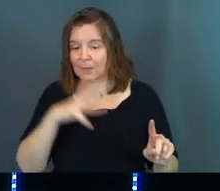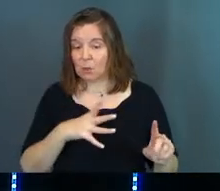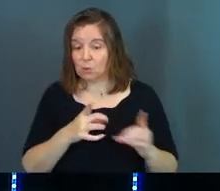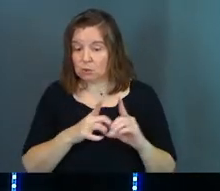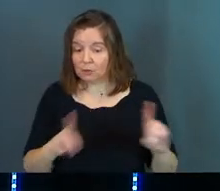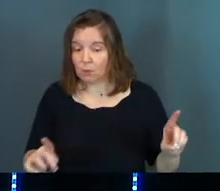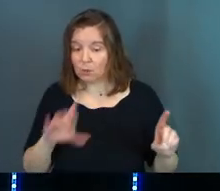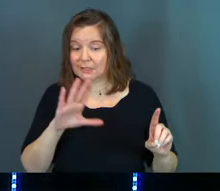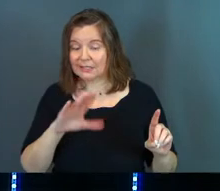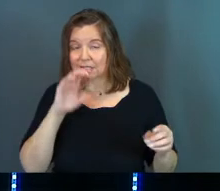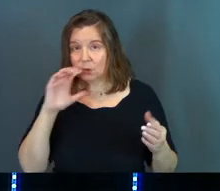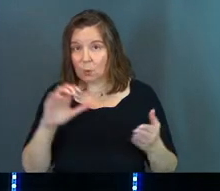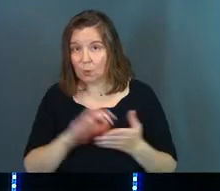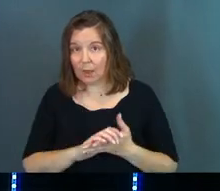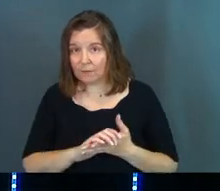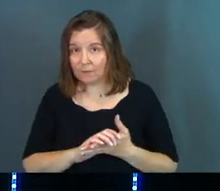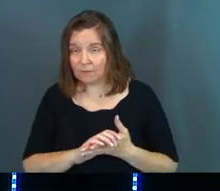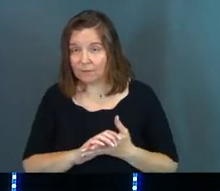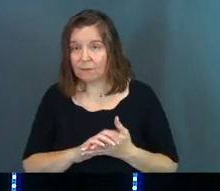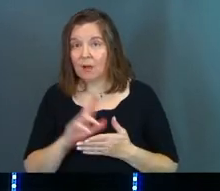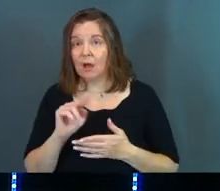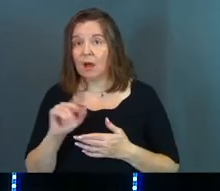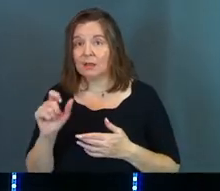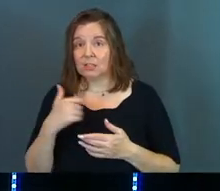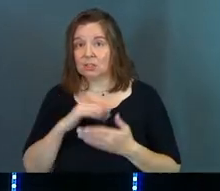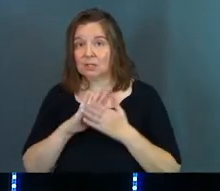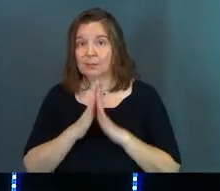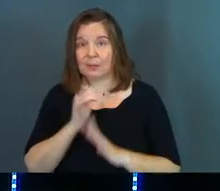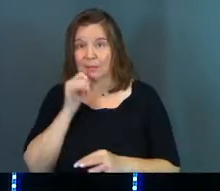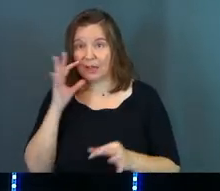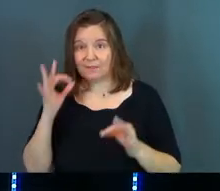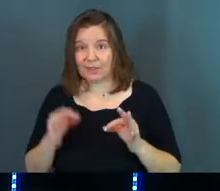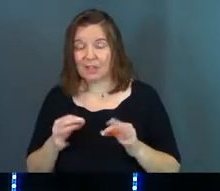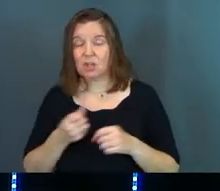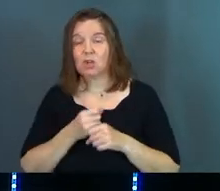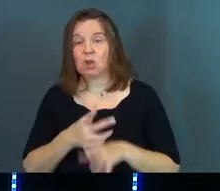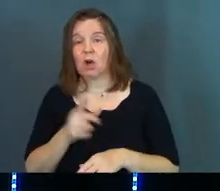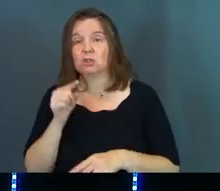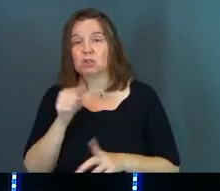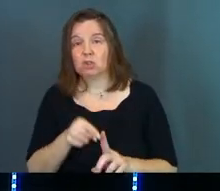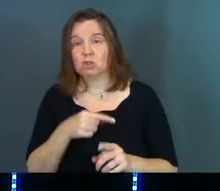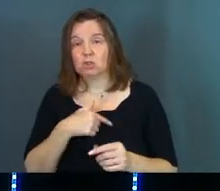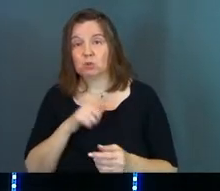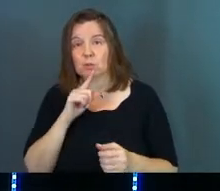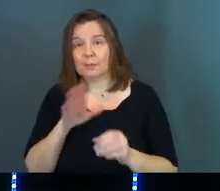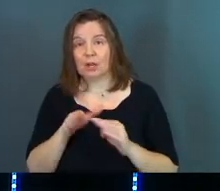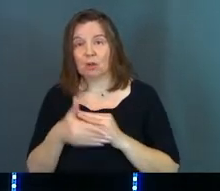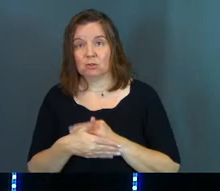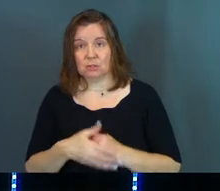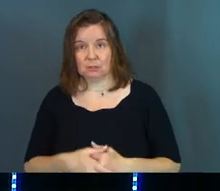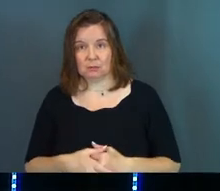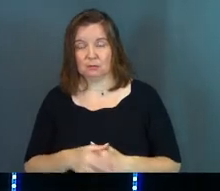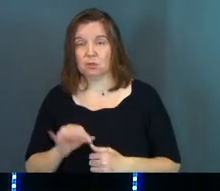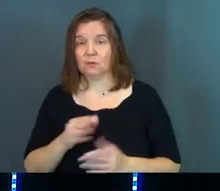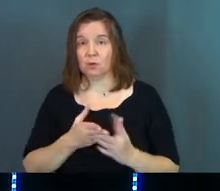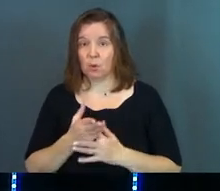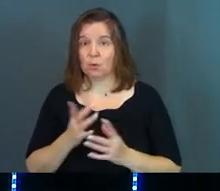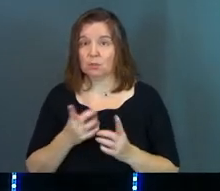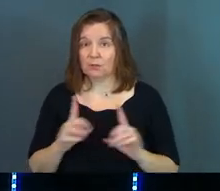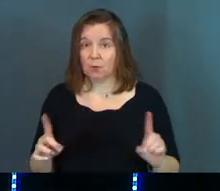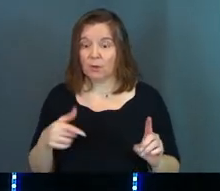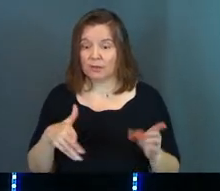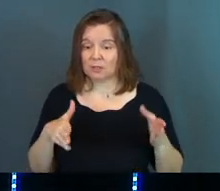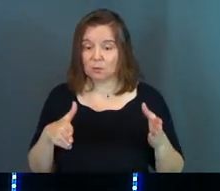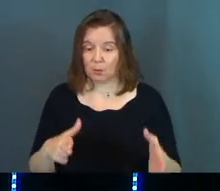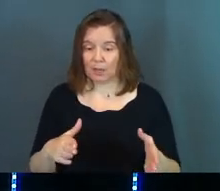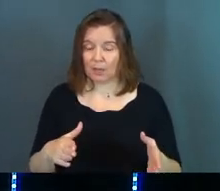man who divorces his wife, unless she has become unfaithful, causes her to commit adultery. So if you go through divorce in